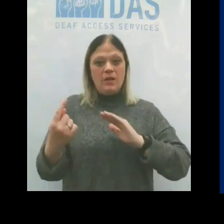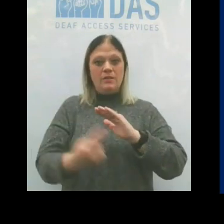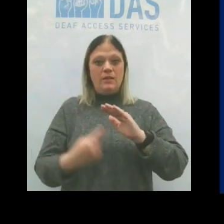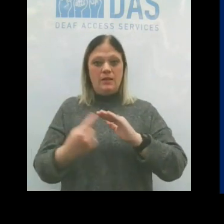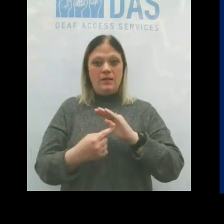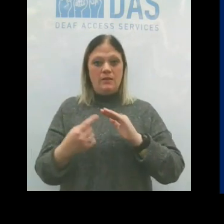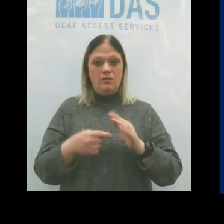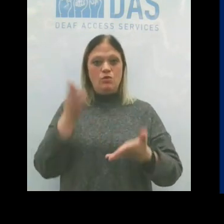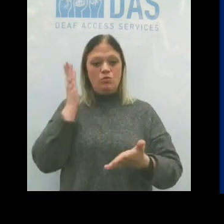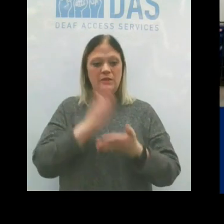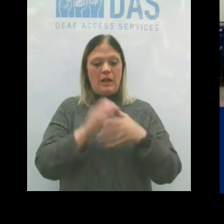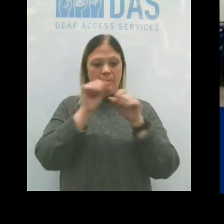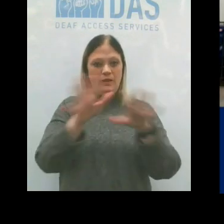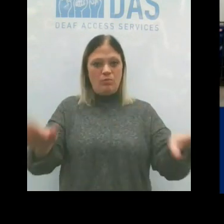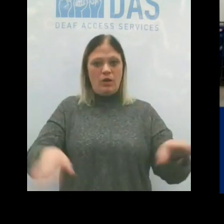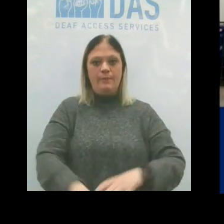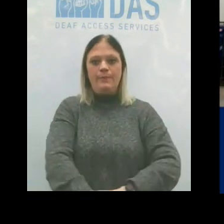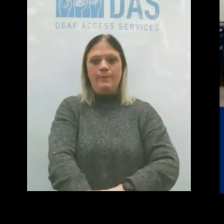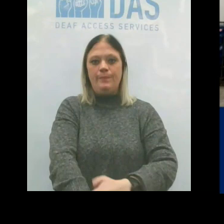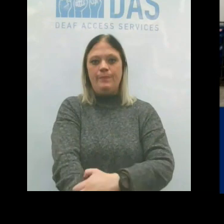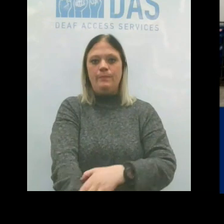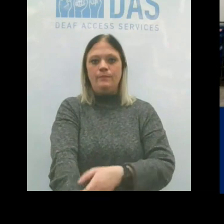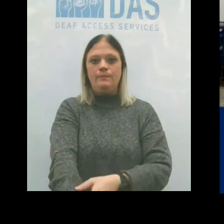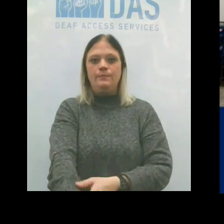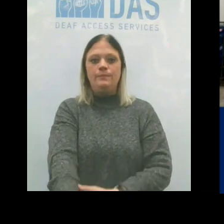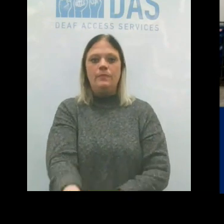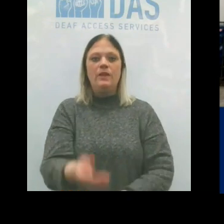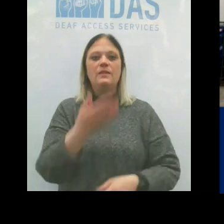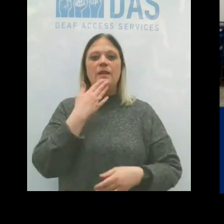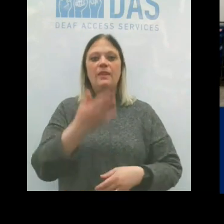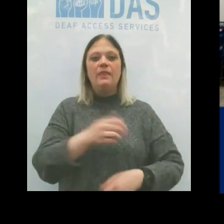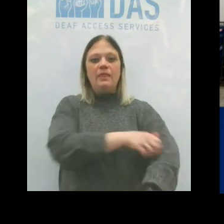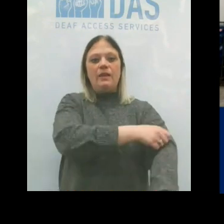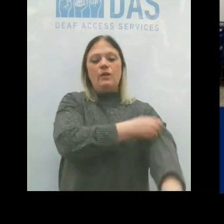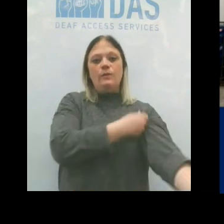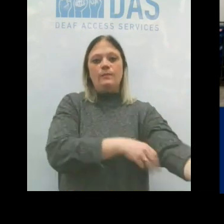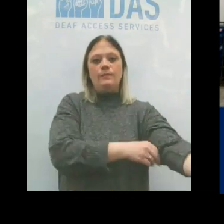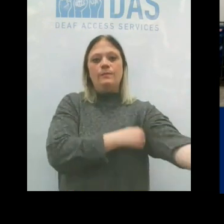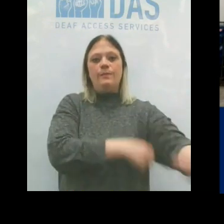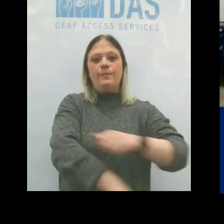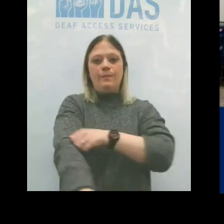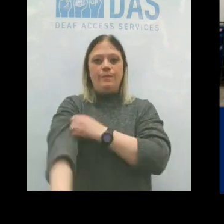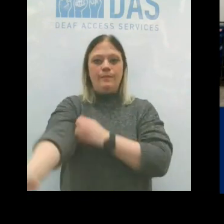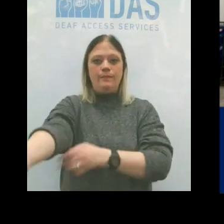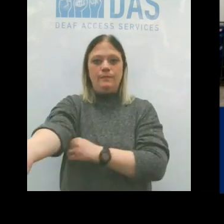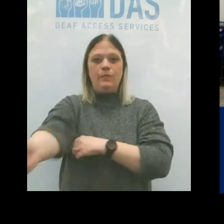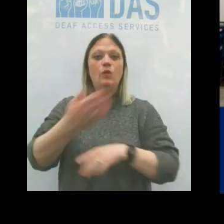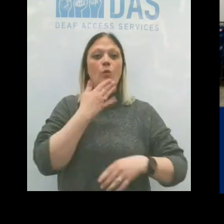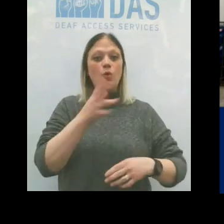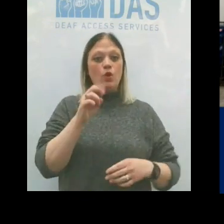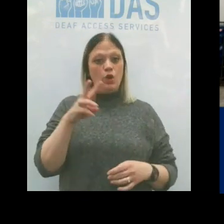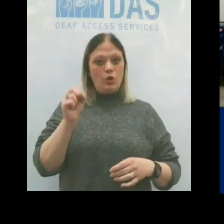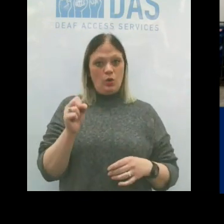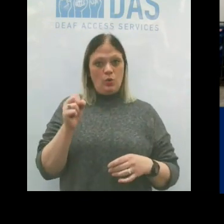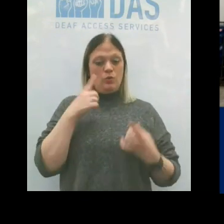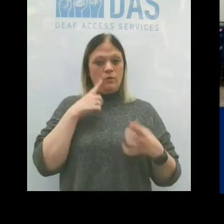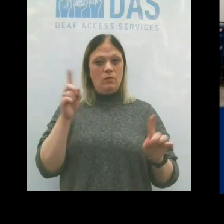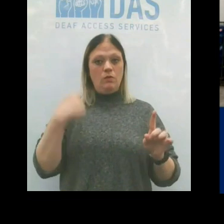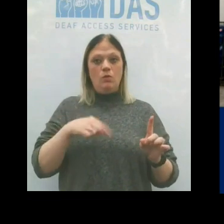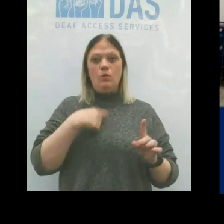that chain of transmission. Thank you, Doctor. We have some good news to announce. We've just received over